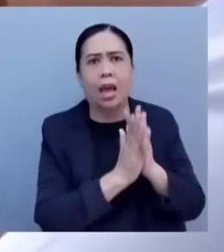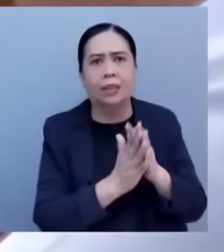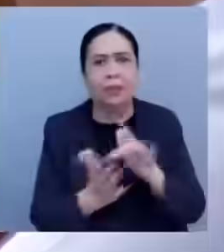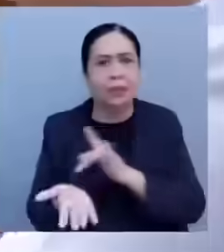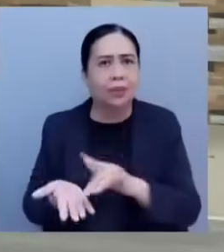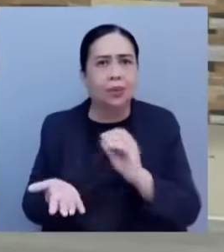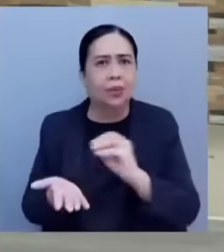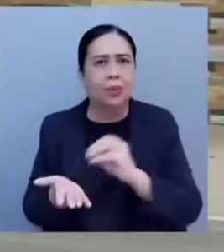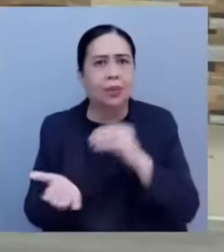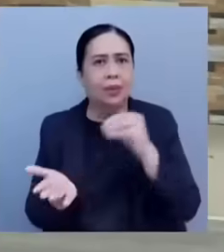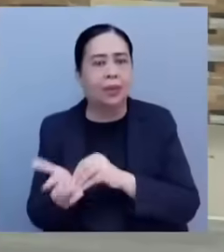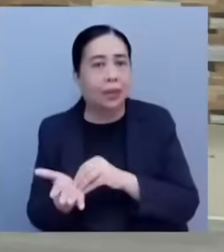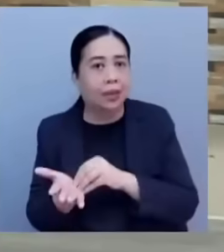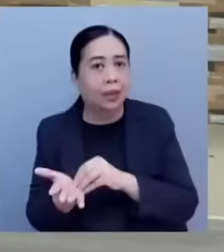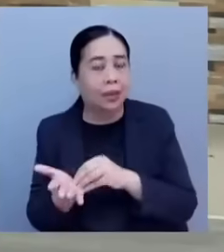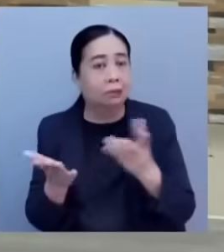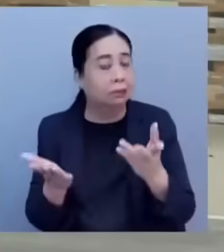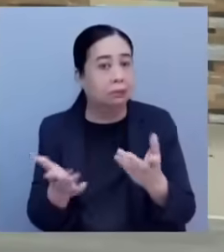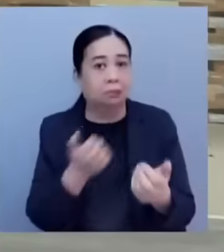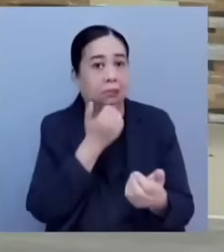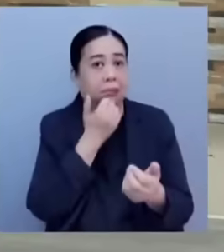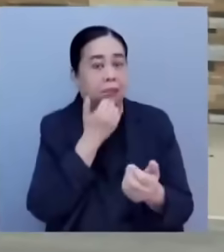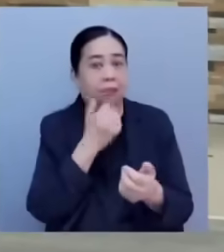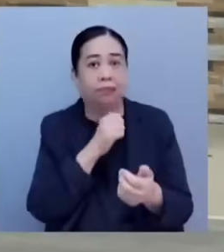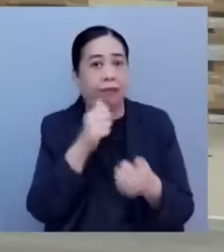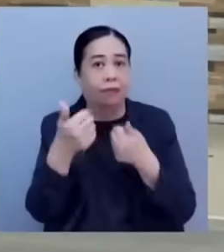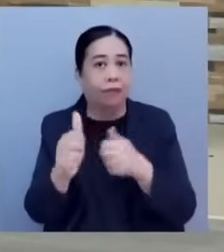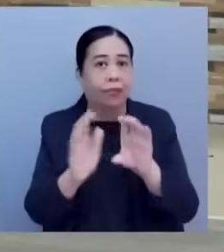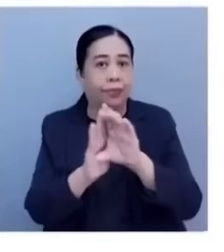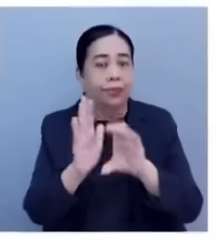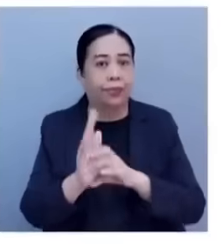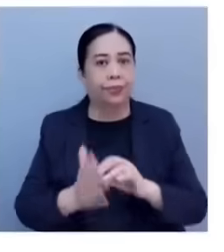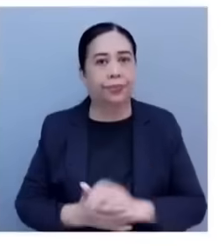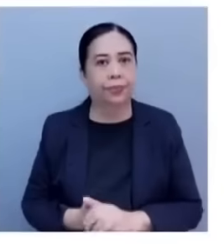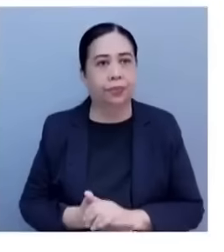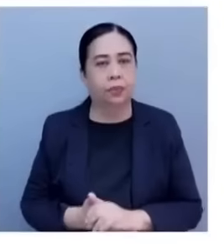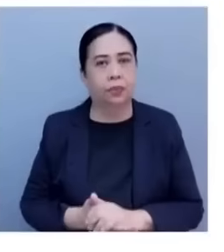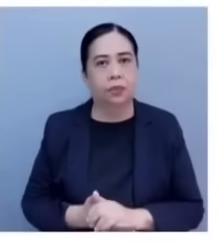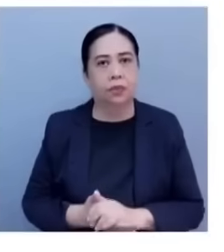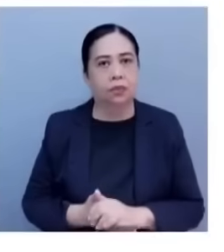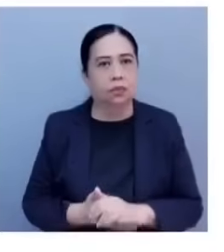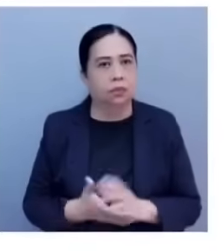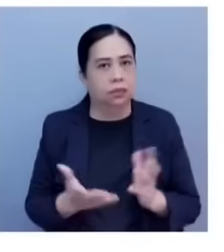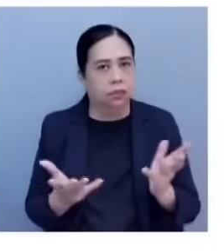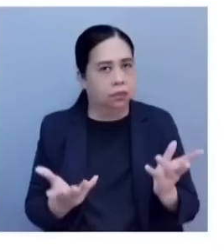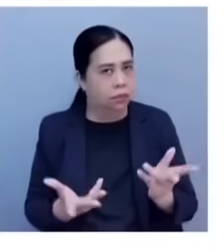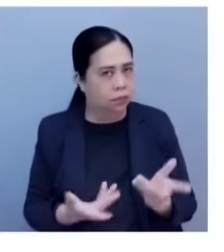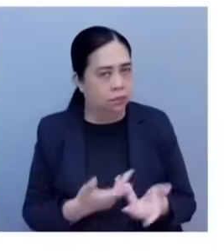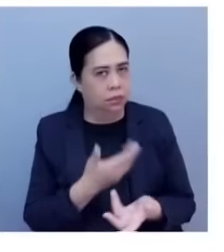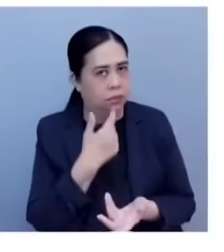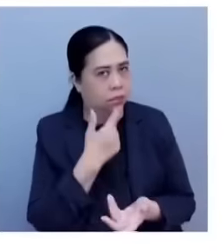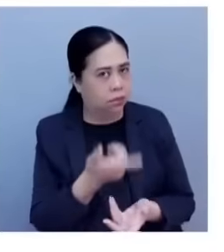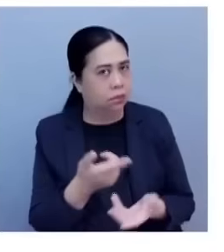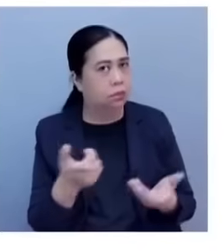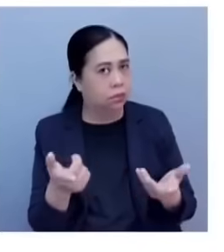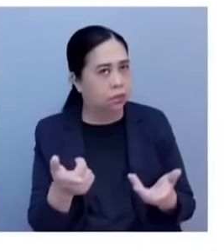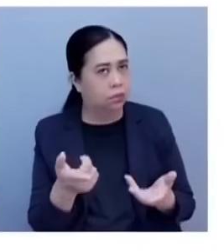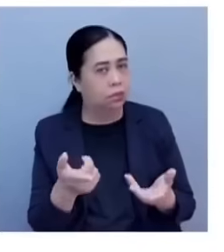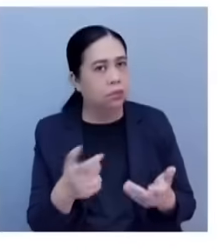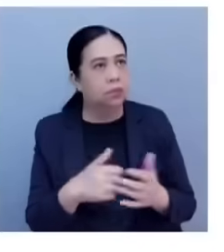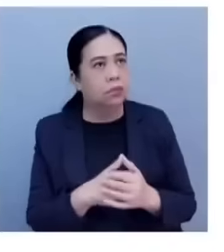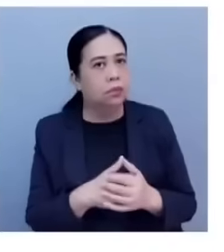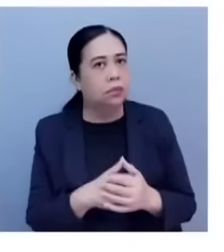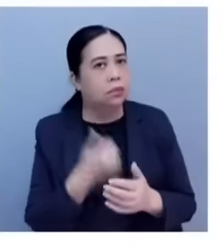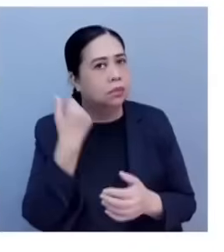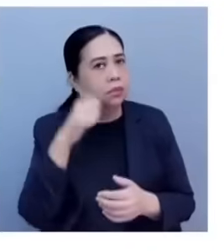improper and, in violation of the Constitution. Apart from, as you allege, that it's in